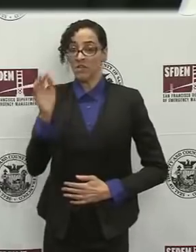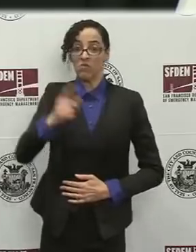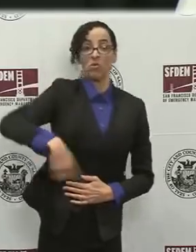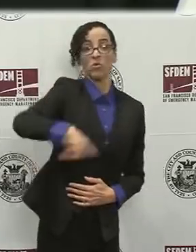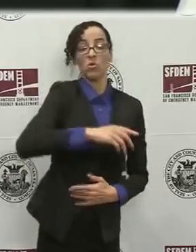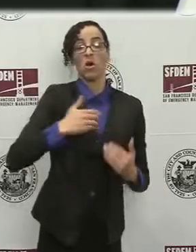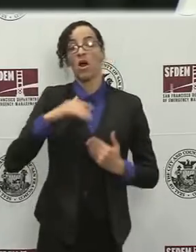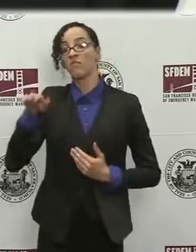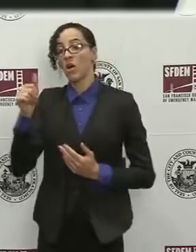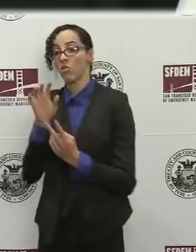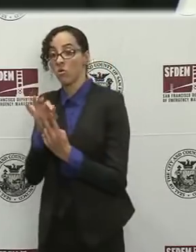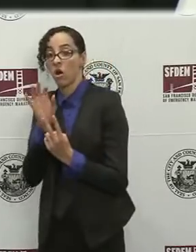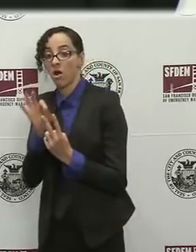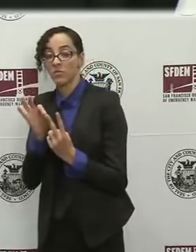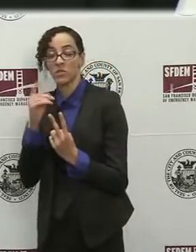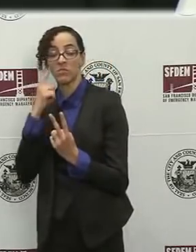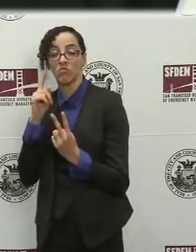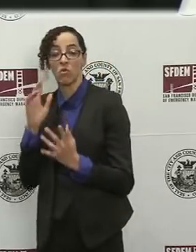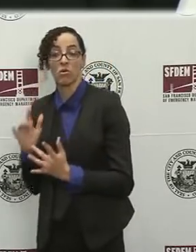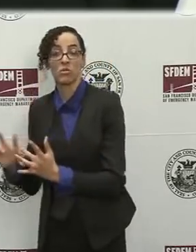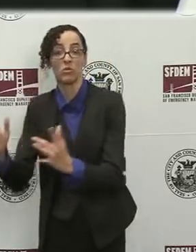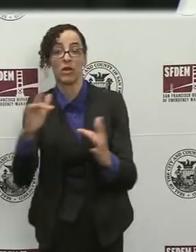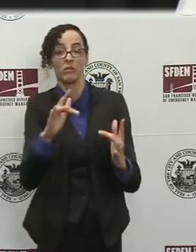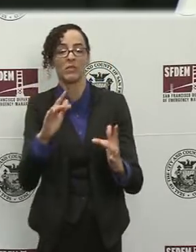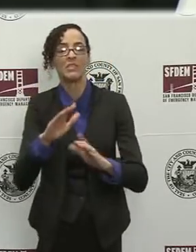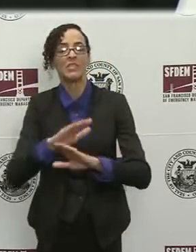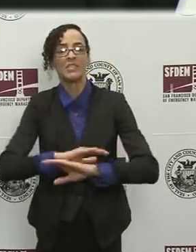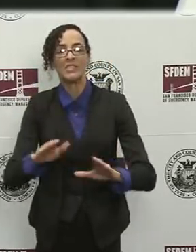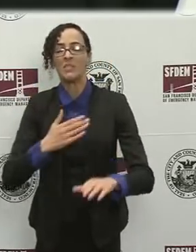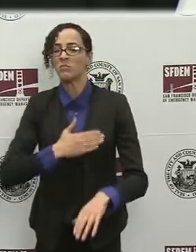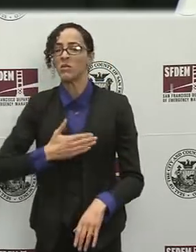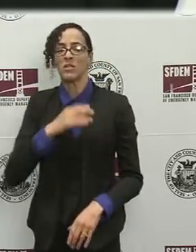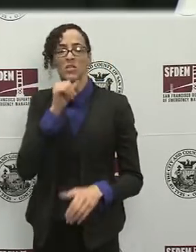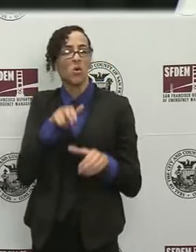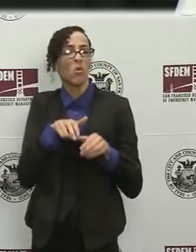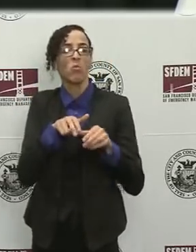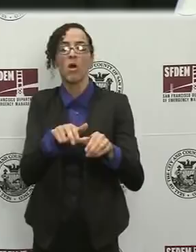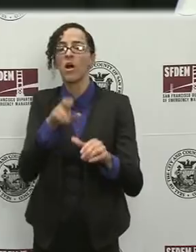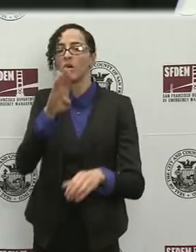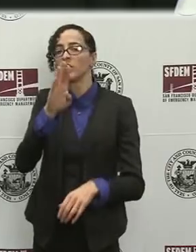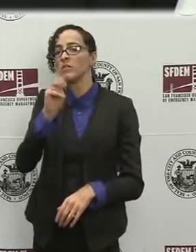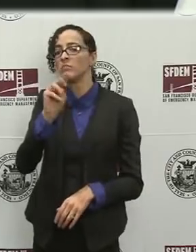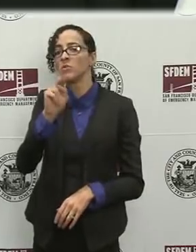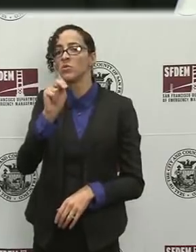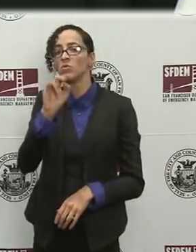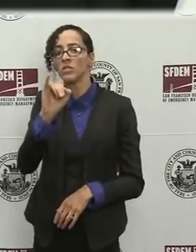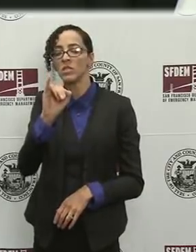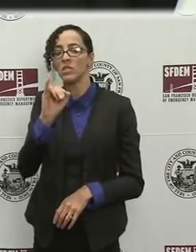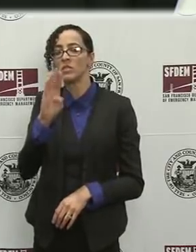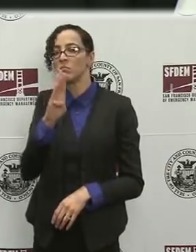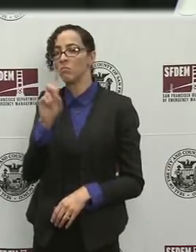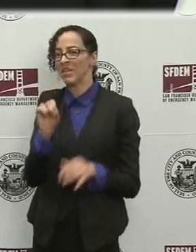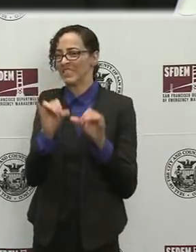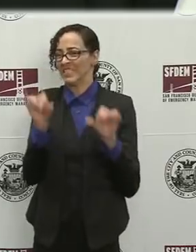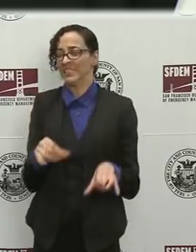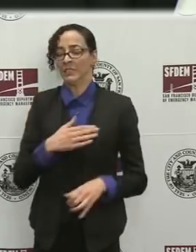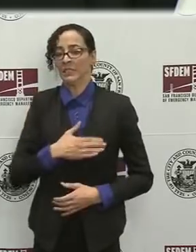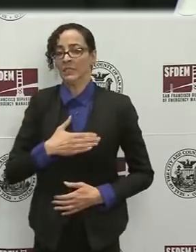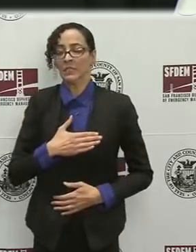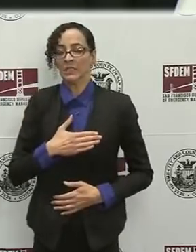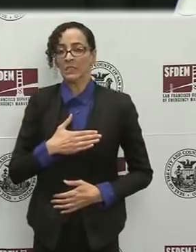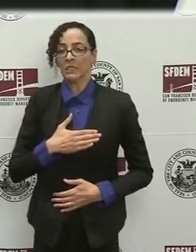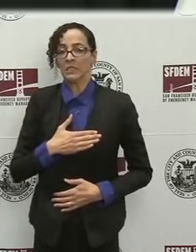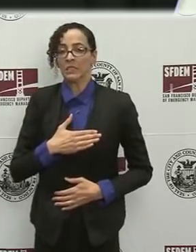do not ride Muni. For the duration of the public health emergency, Muni is only